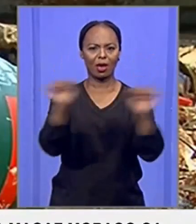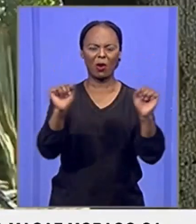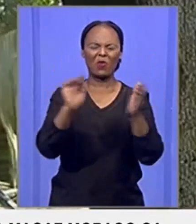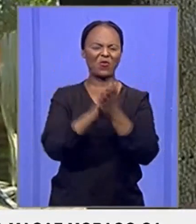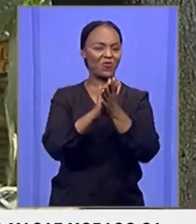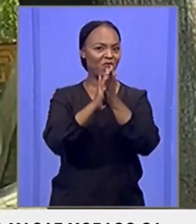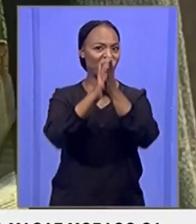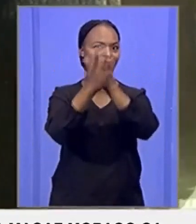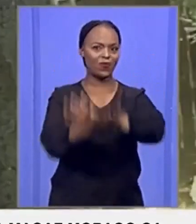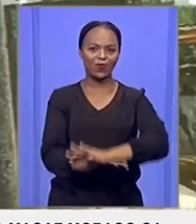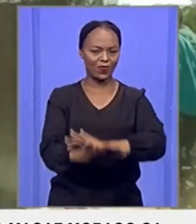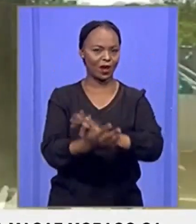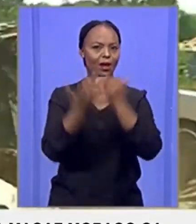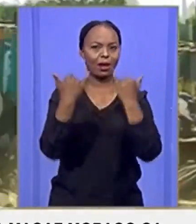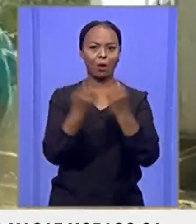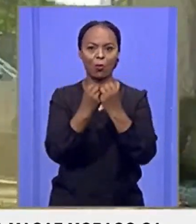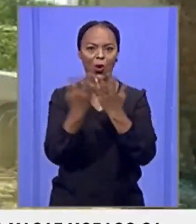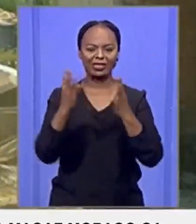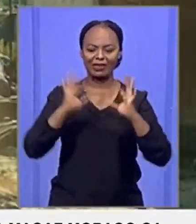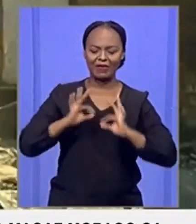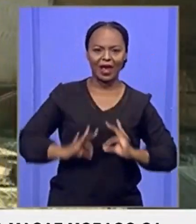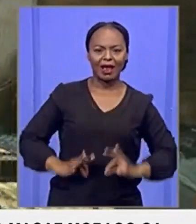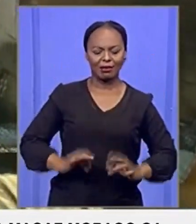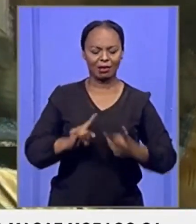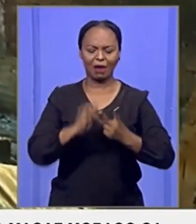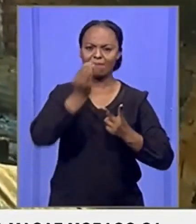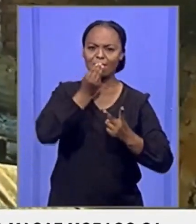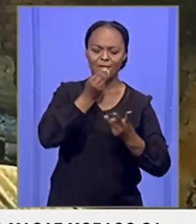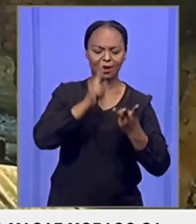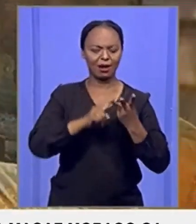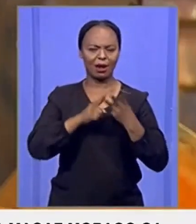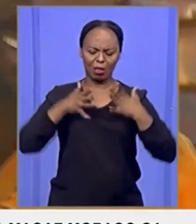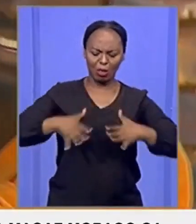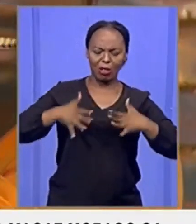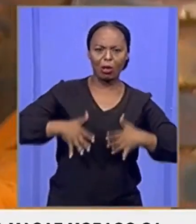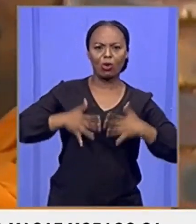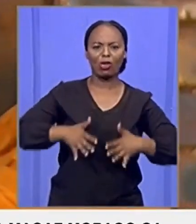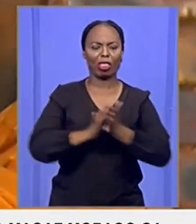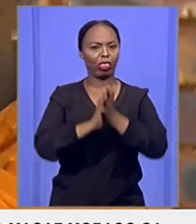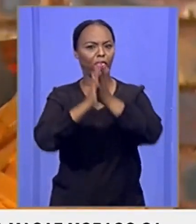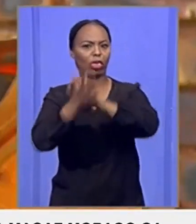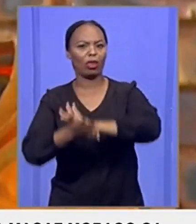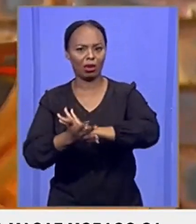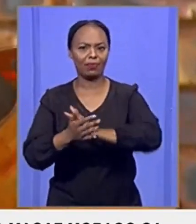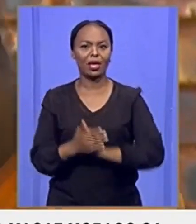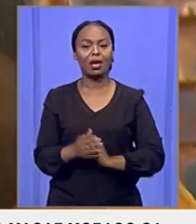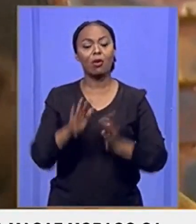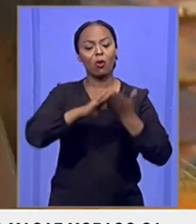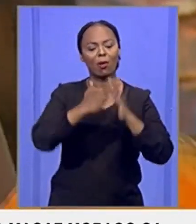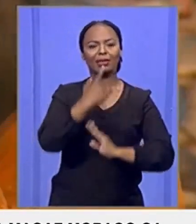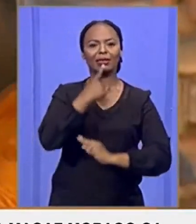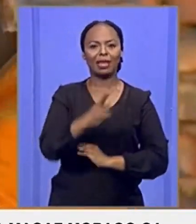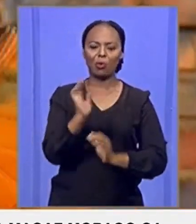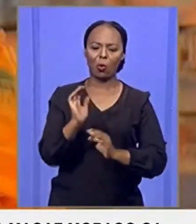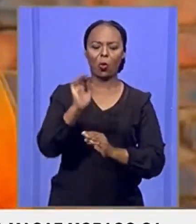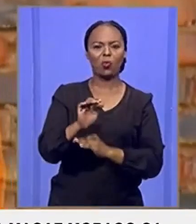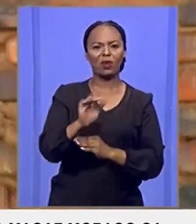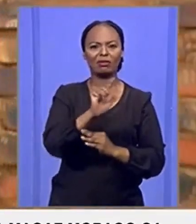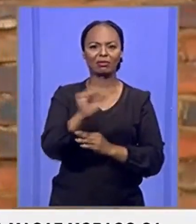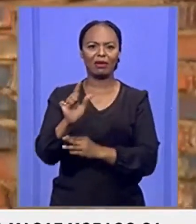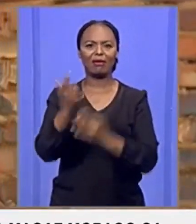lore le go tlogela malapa a sena diaparo, dijo le mafelo a go robala. Badudi ba re mekhukhu ya go feta 70 e tshumilwe